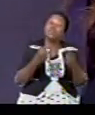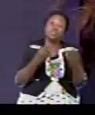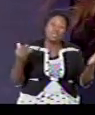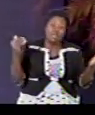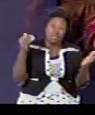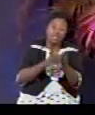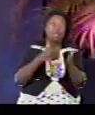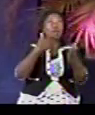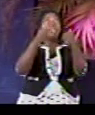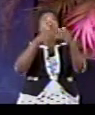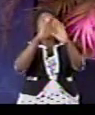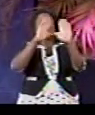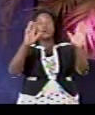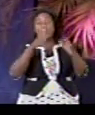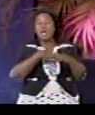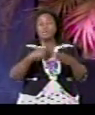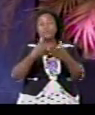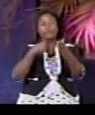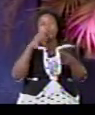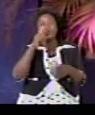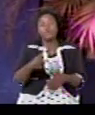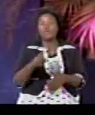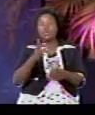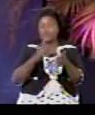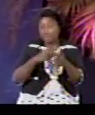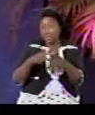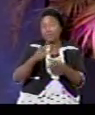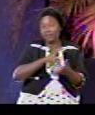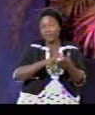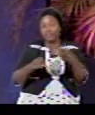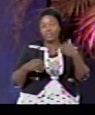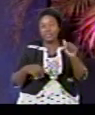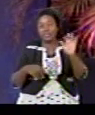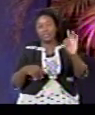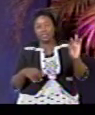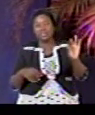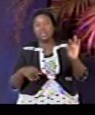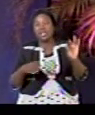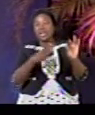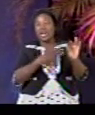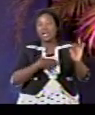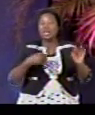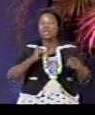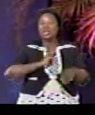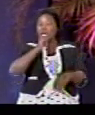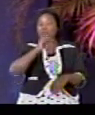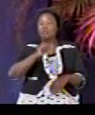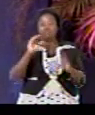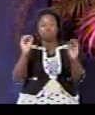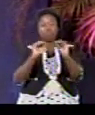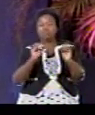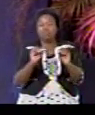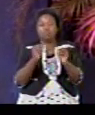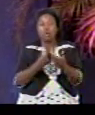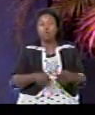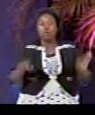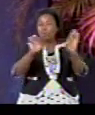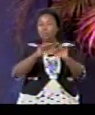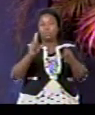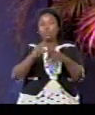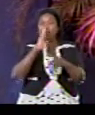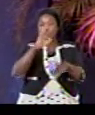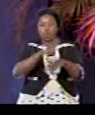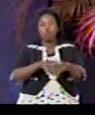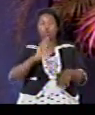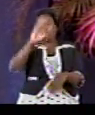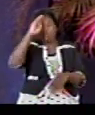against heaven and before thee. Then in verse 19, and I am no more worthy to be called